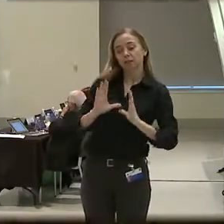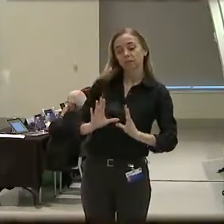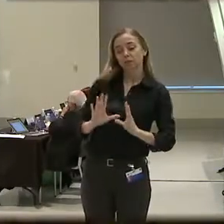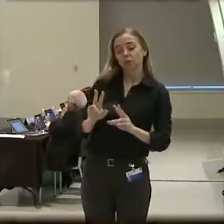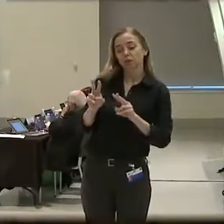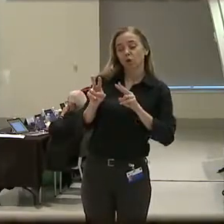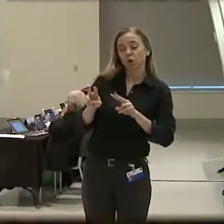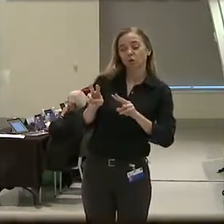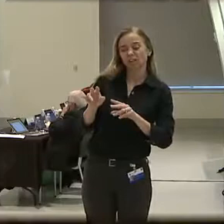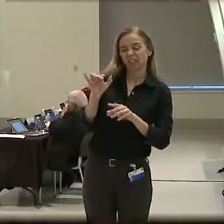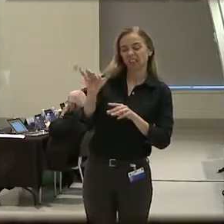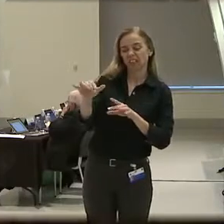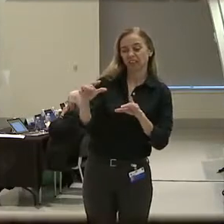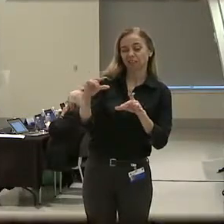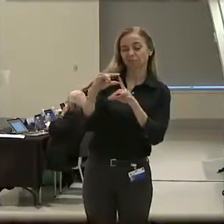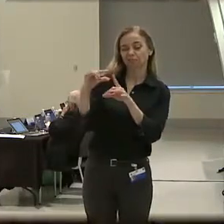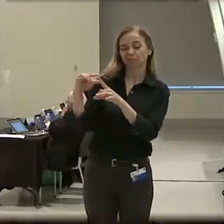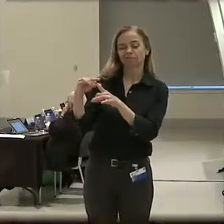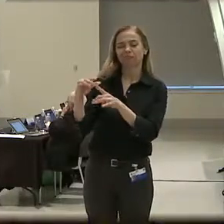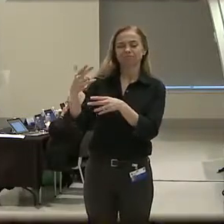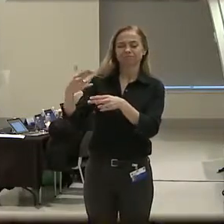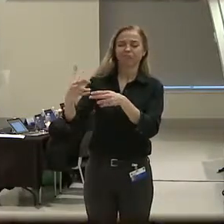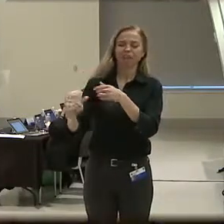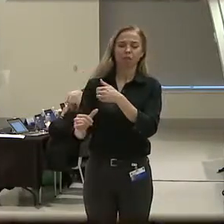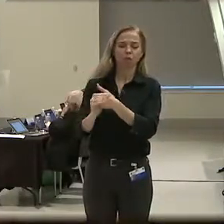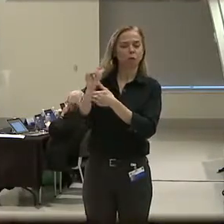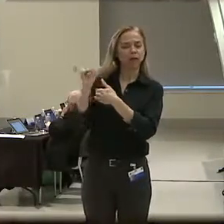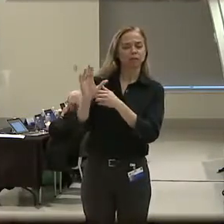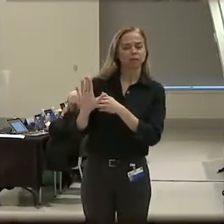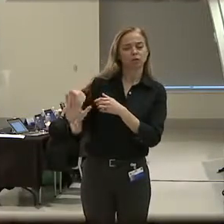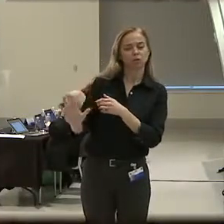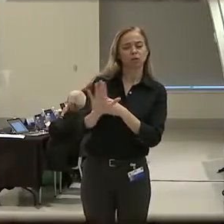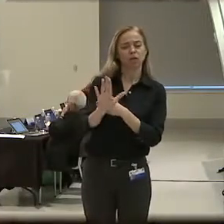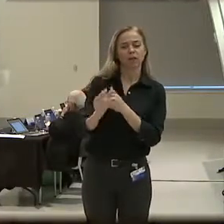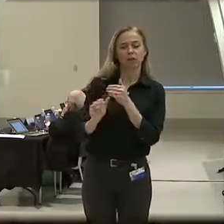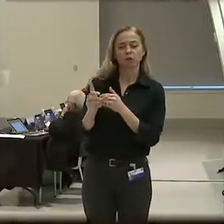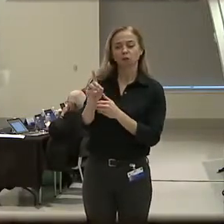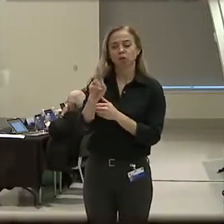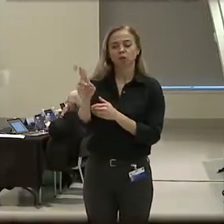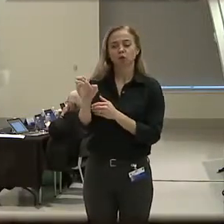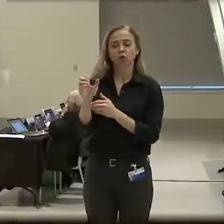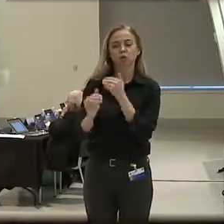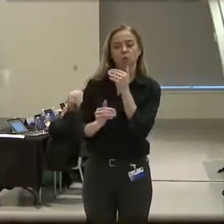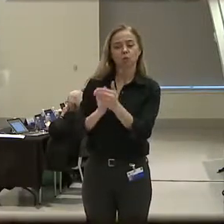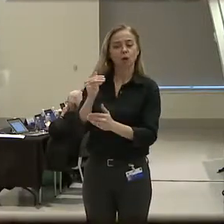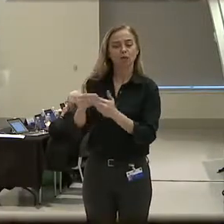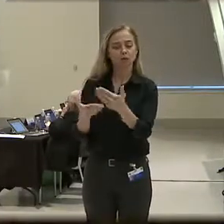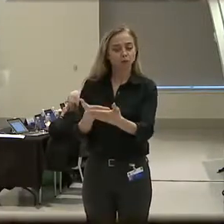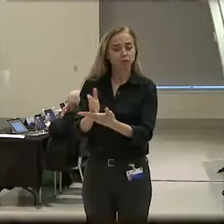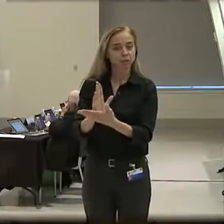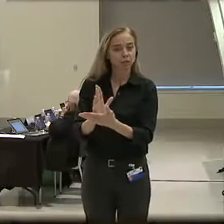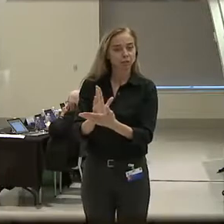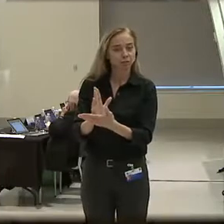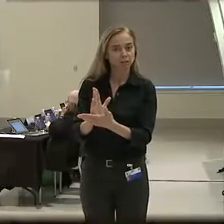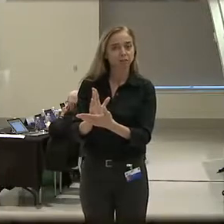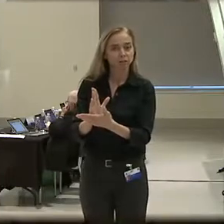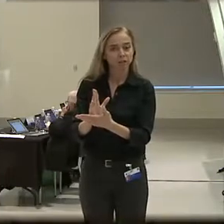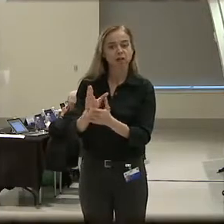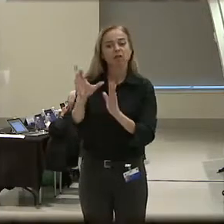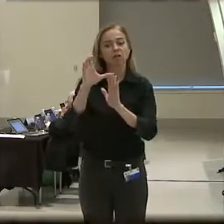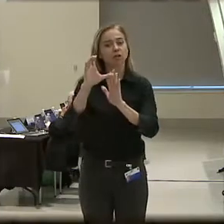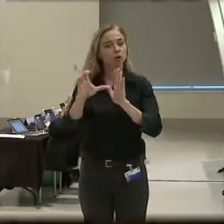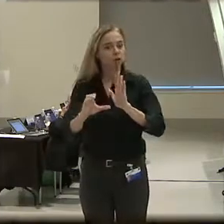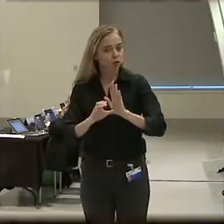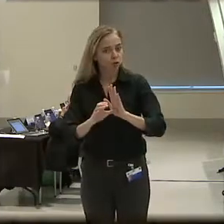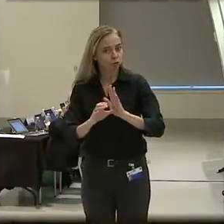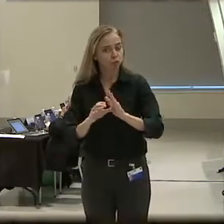civilian oversight, as a threat to their due process rights, their maybe constitutional rights, or their employment